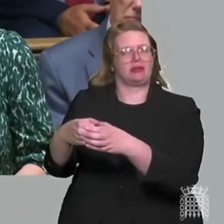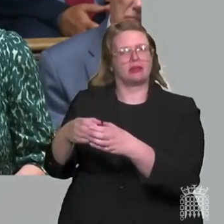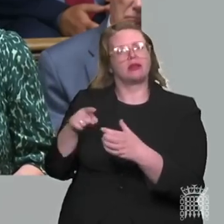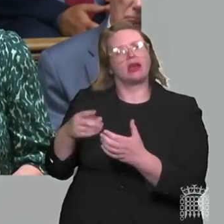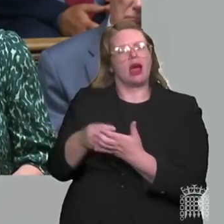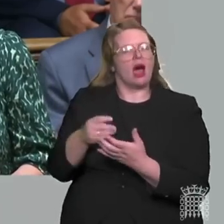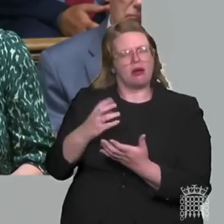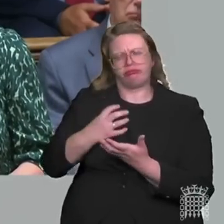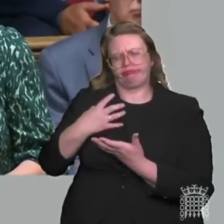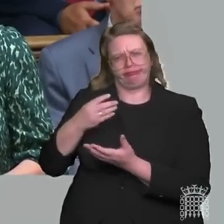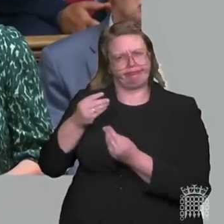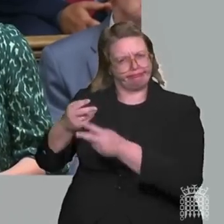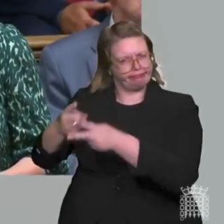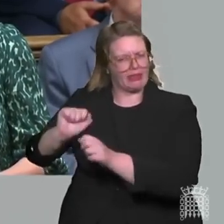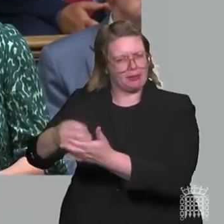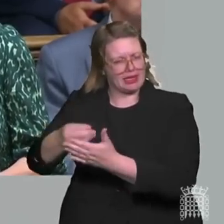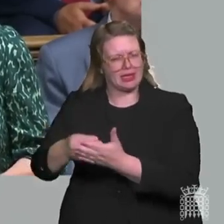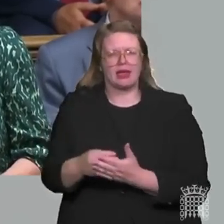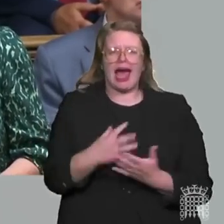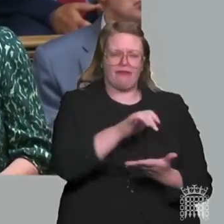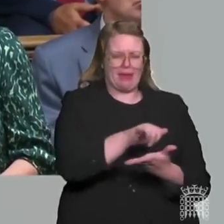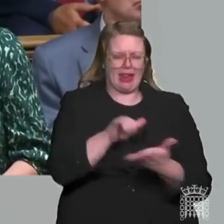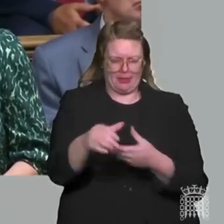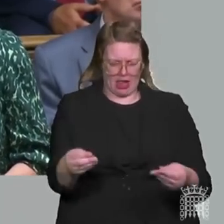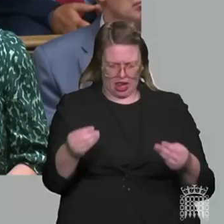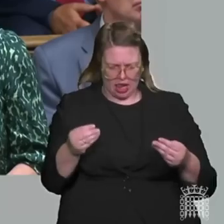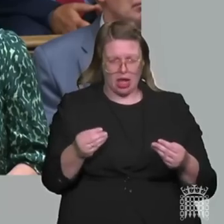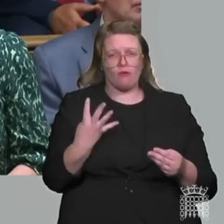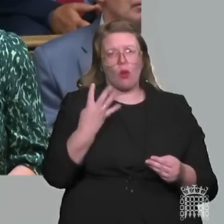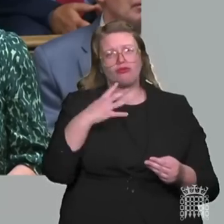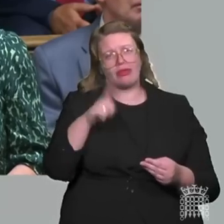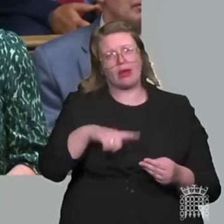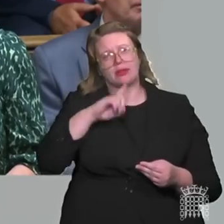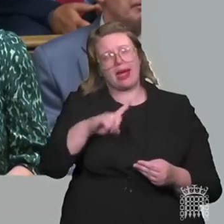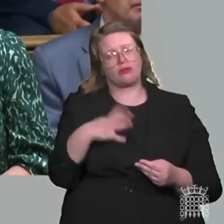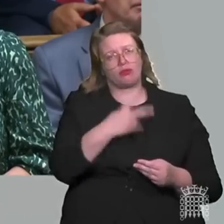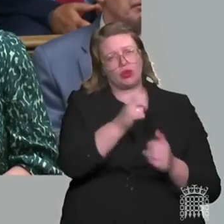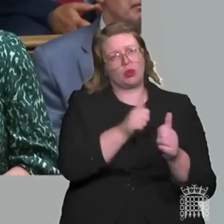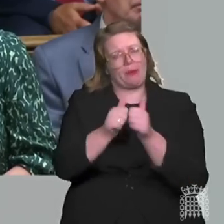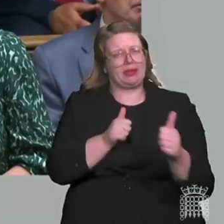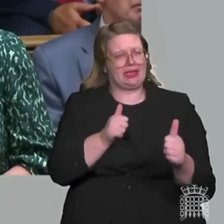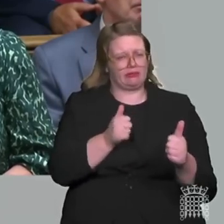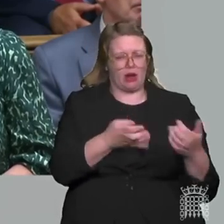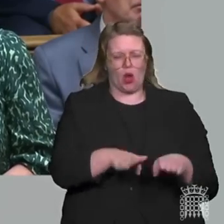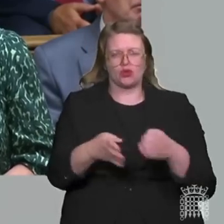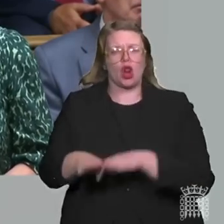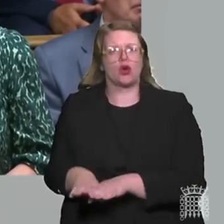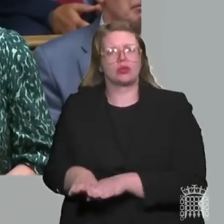energy market crisis. Energy is one of the most basic services and there is no Charter of Rights for